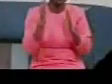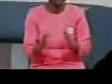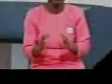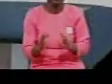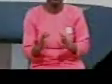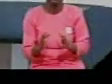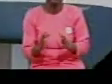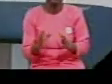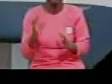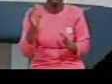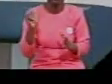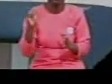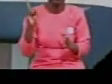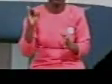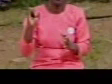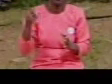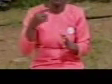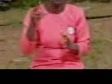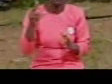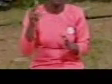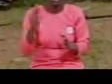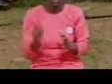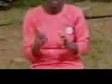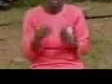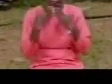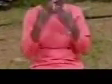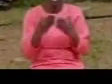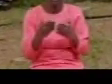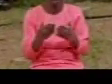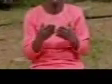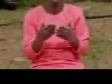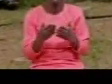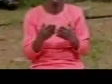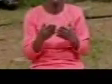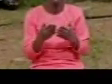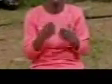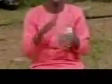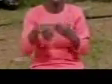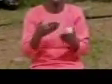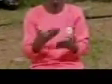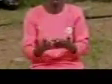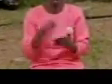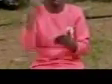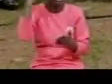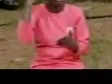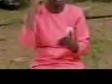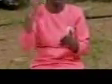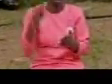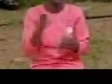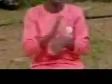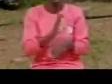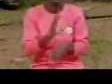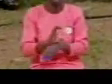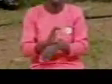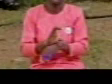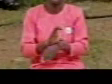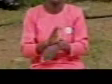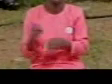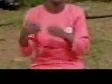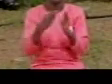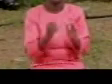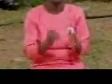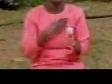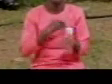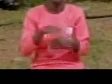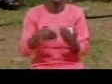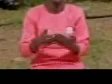Thank you, ma, for coming with us. All heads of church officials and all central working